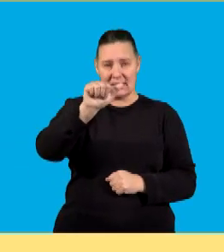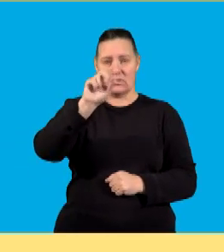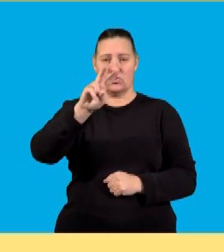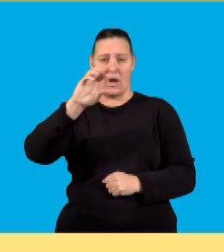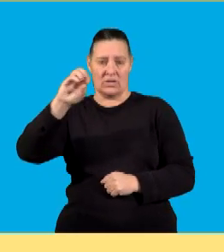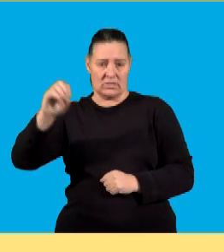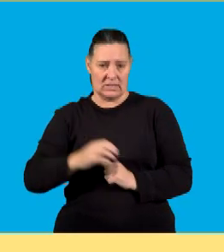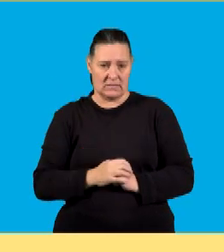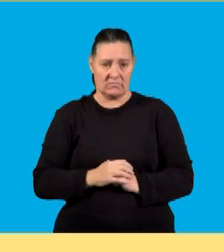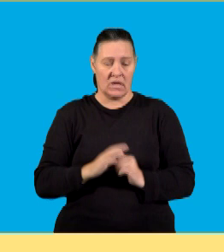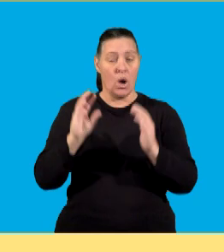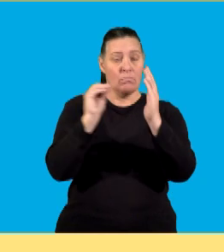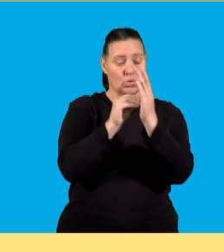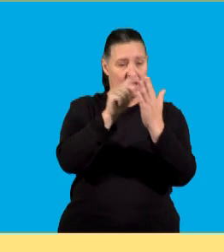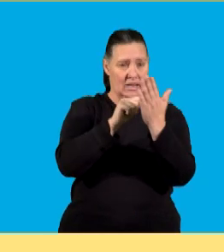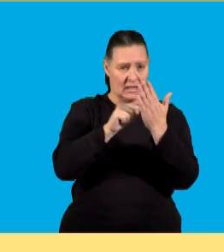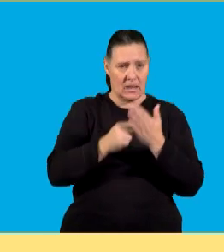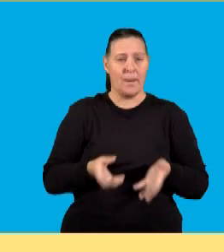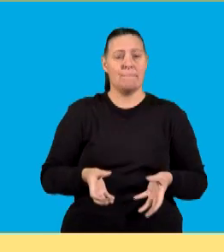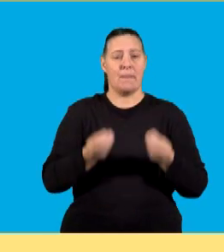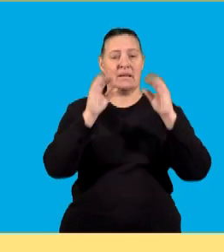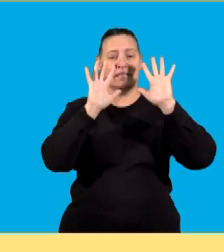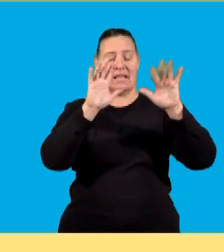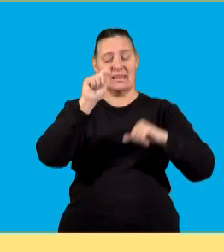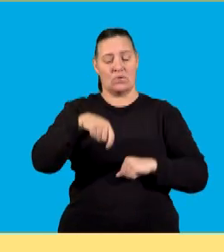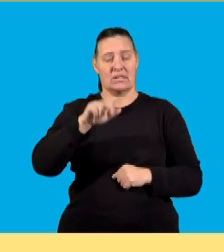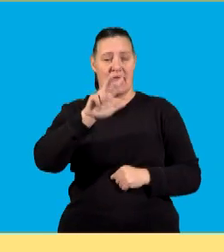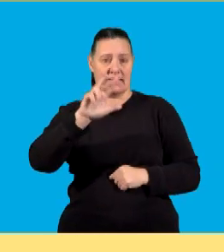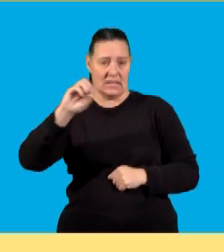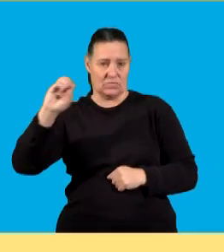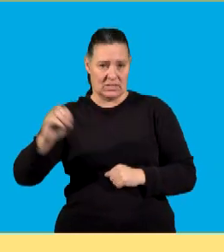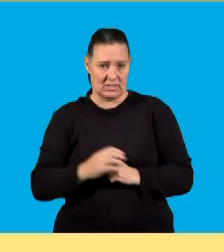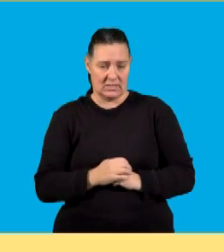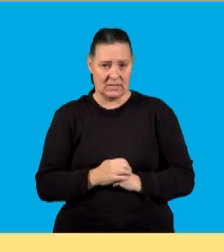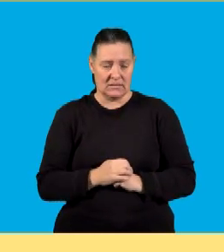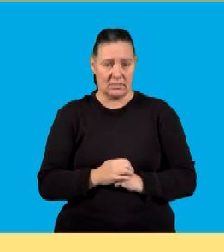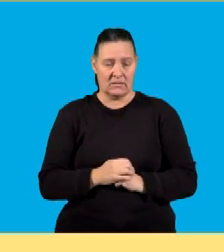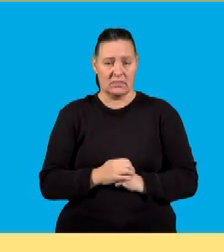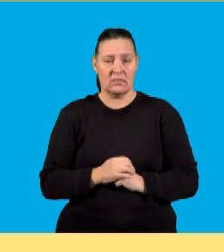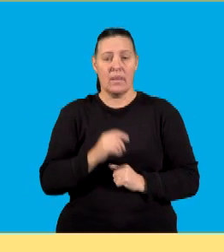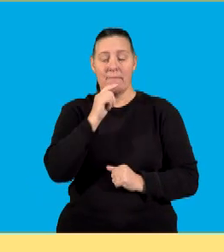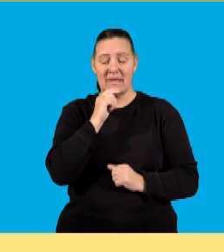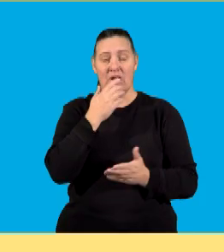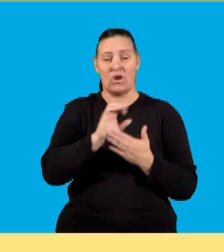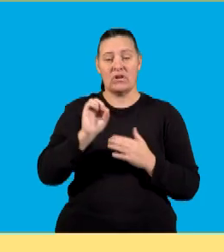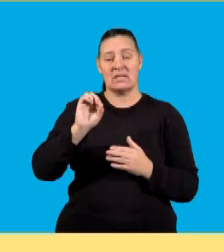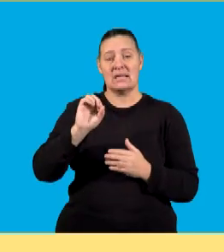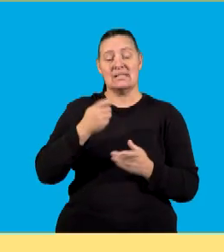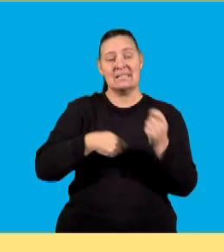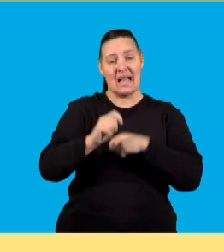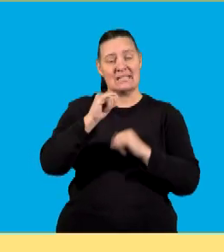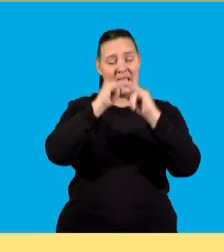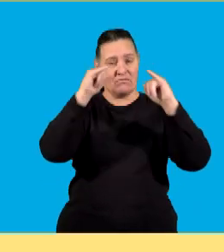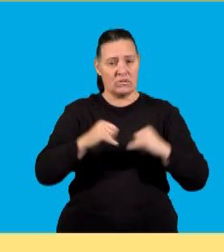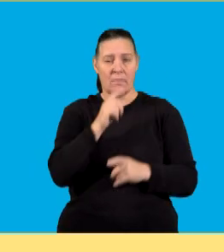16,200. When I punch that in my calculator, I'll get 10,800. When it is a credit